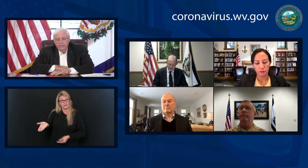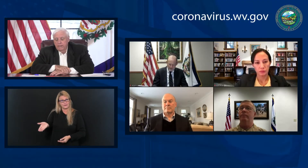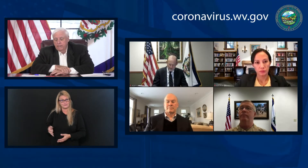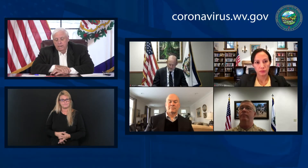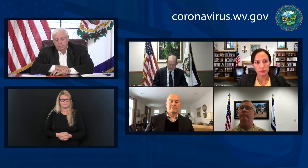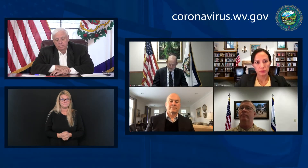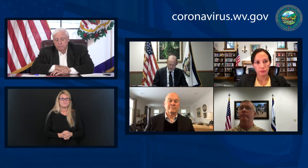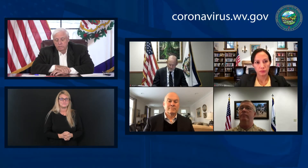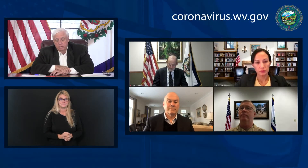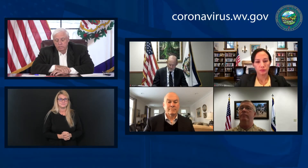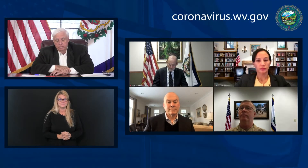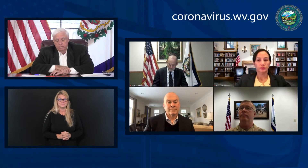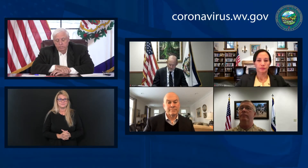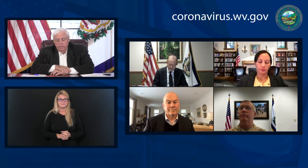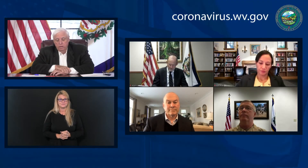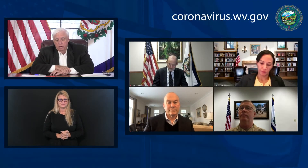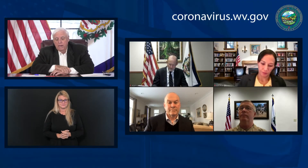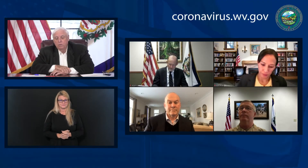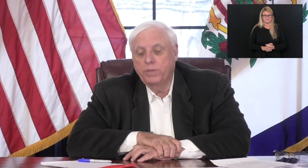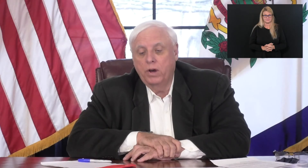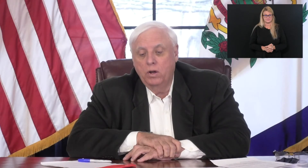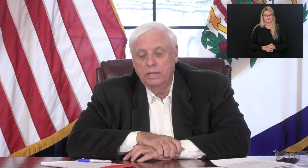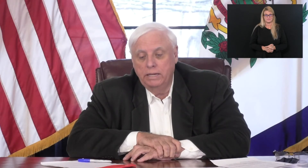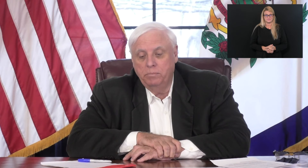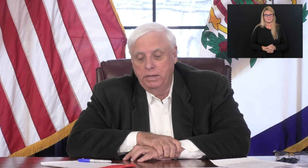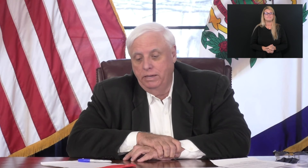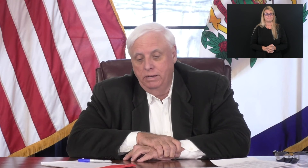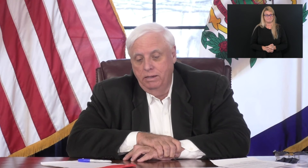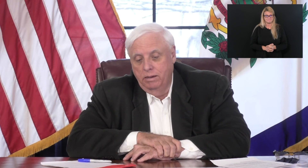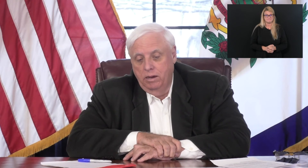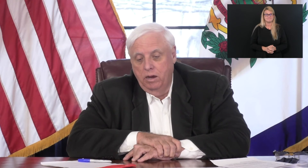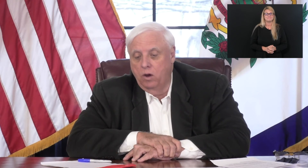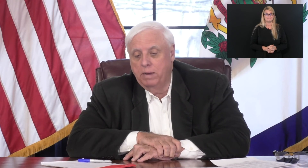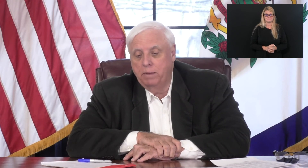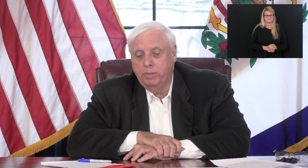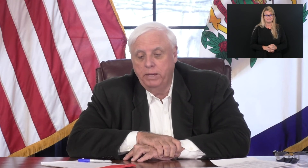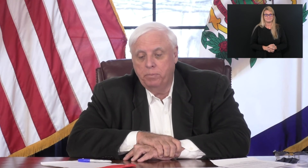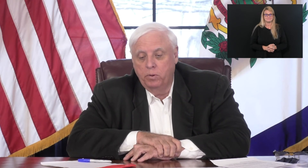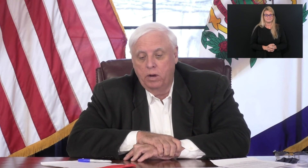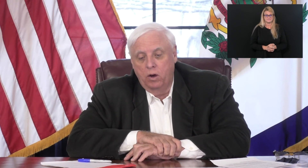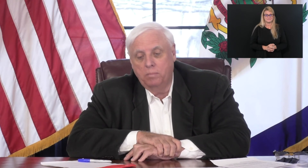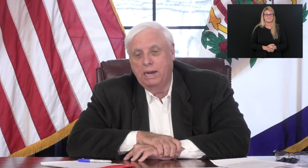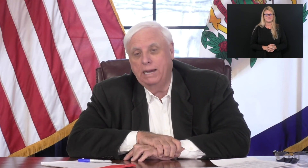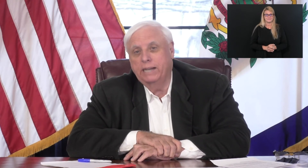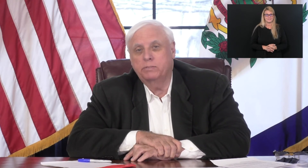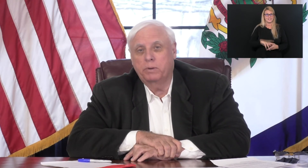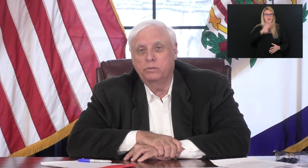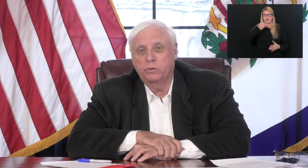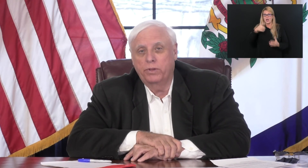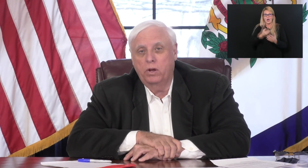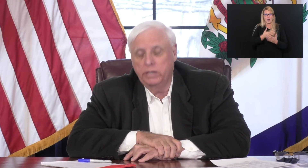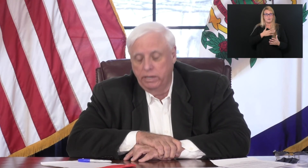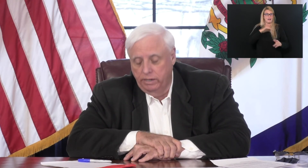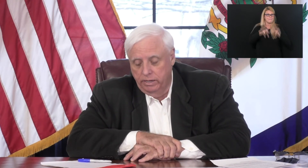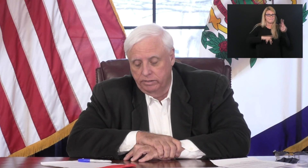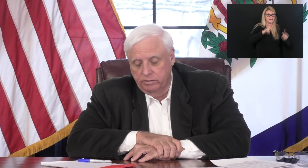Brad, I with all in me, all my people, all my experts with